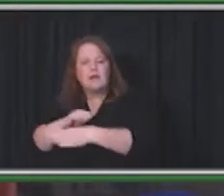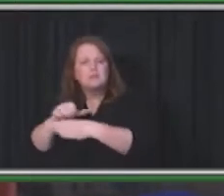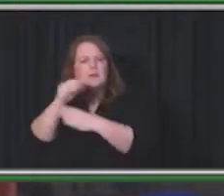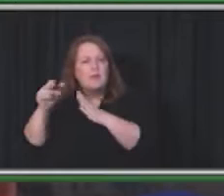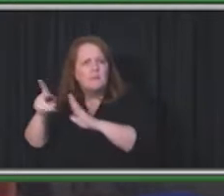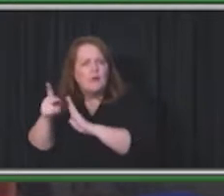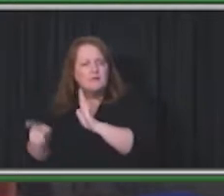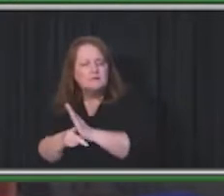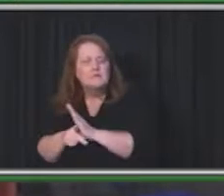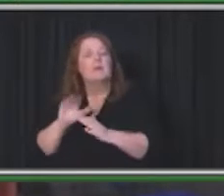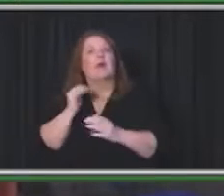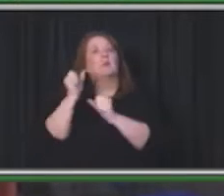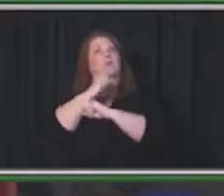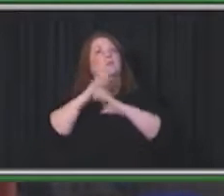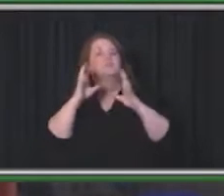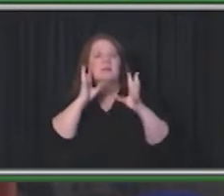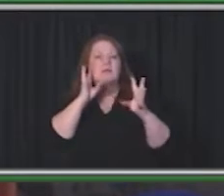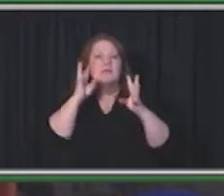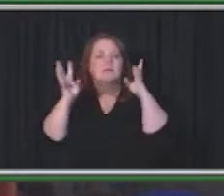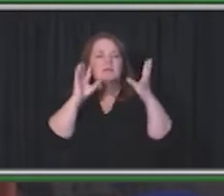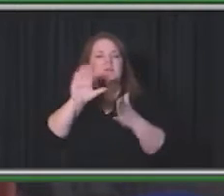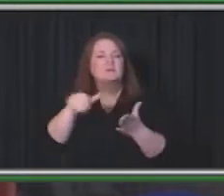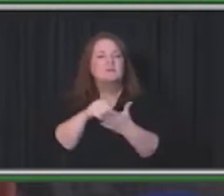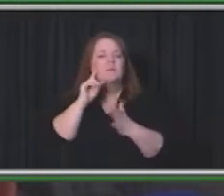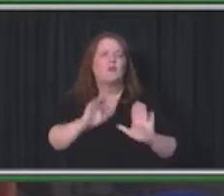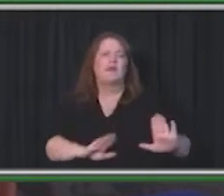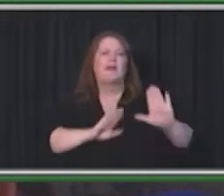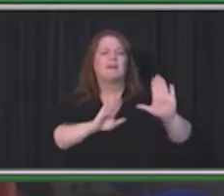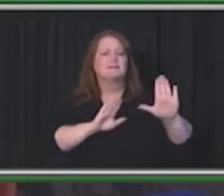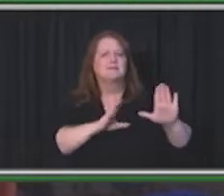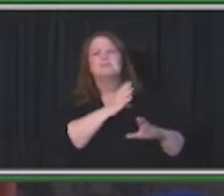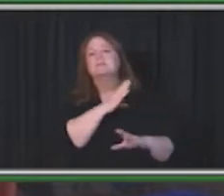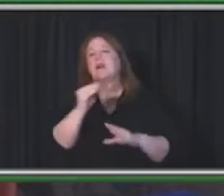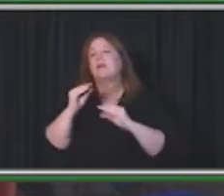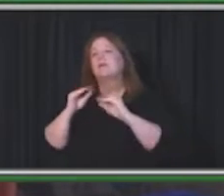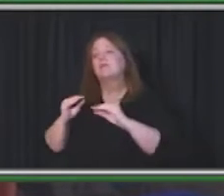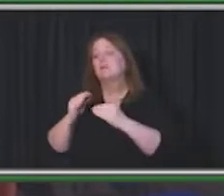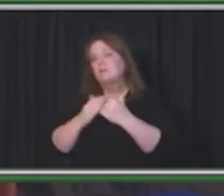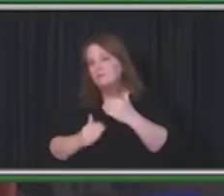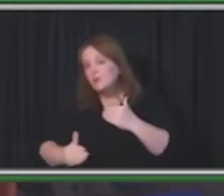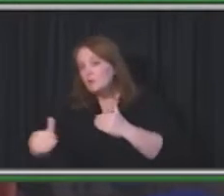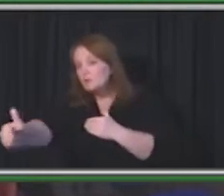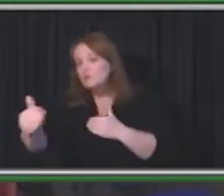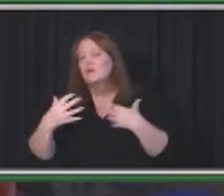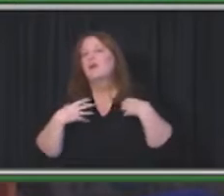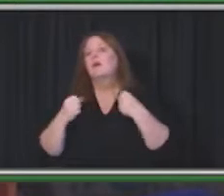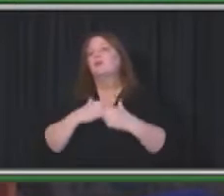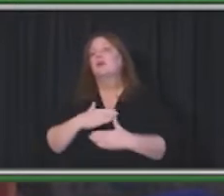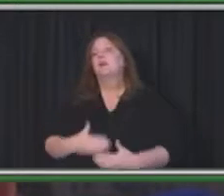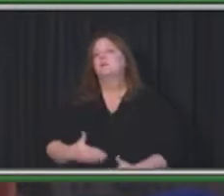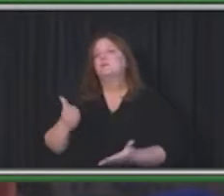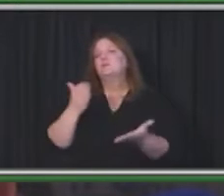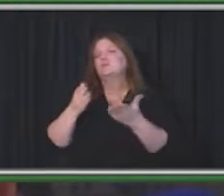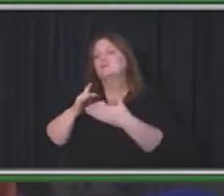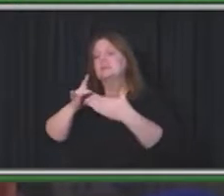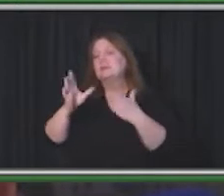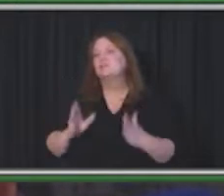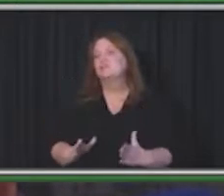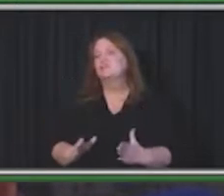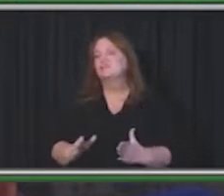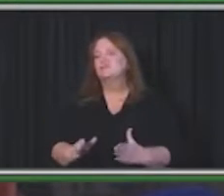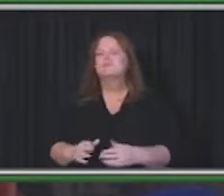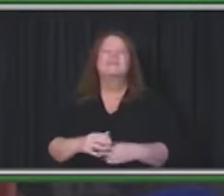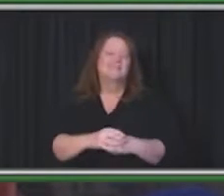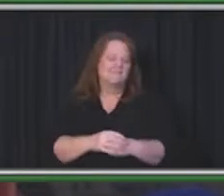an innovative center of excellence for educating future health and human services leaders. And